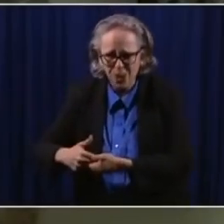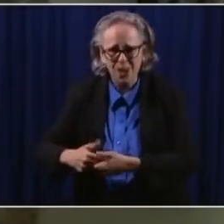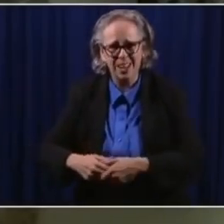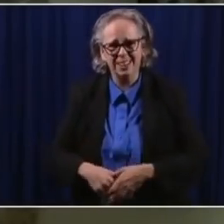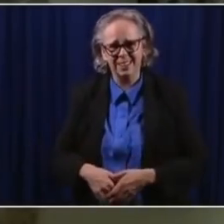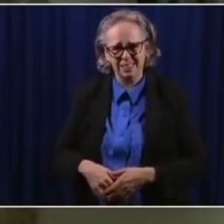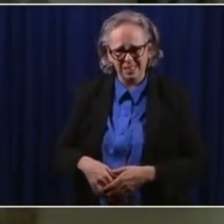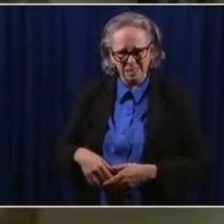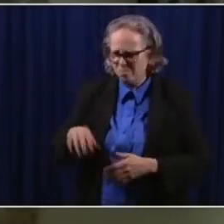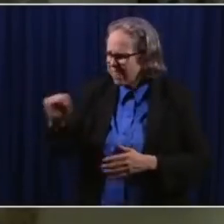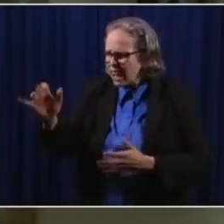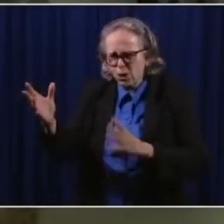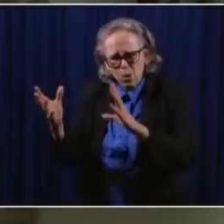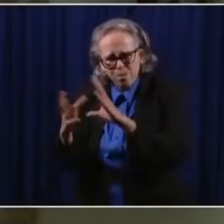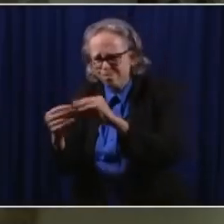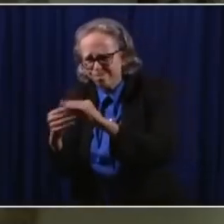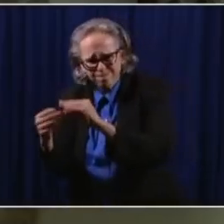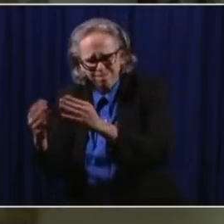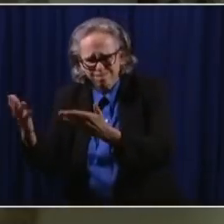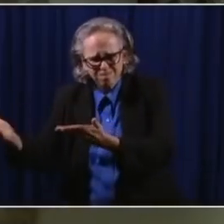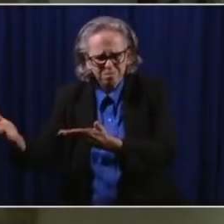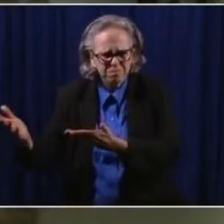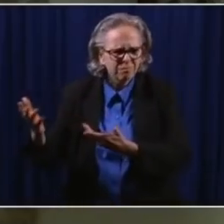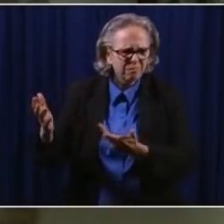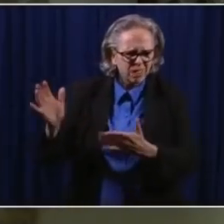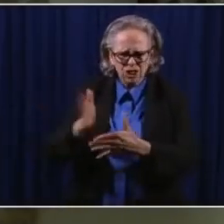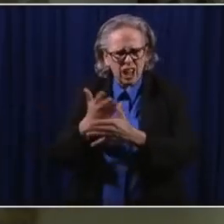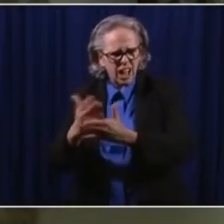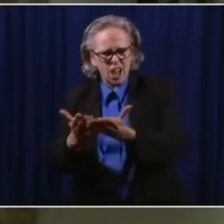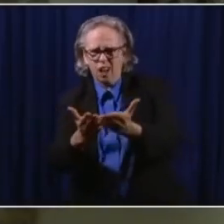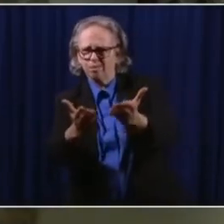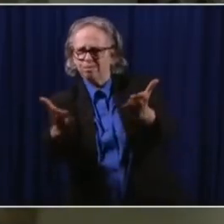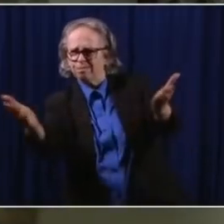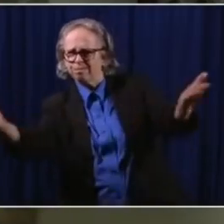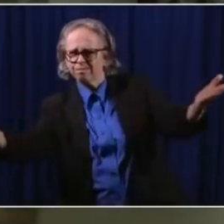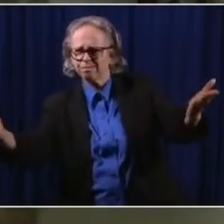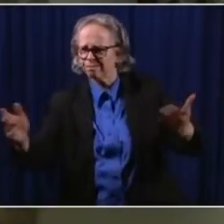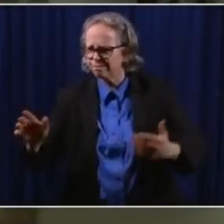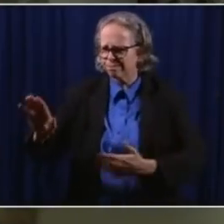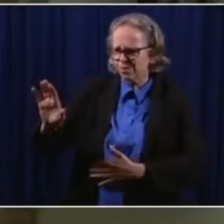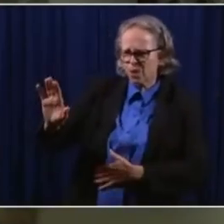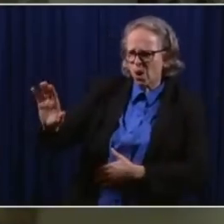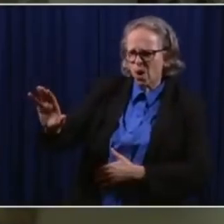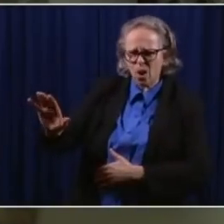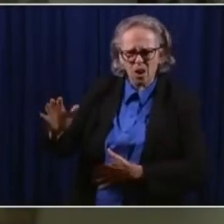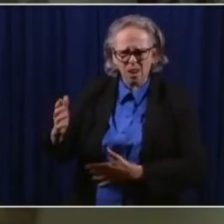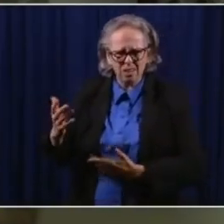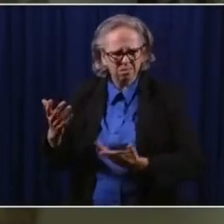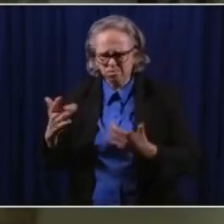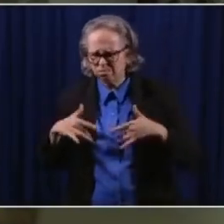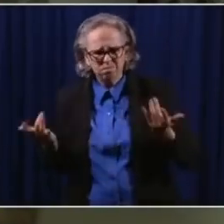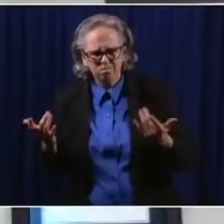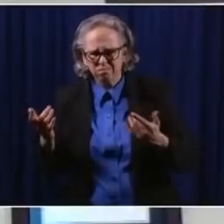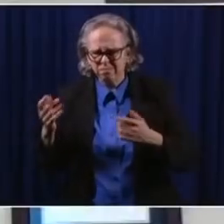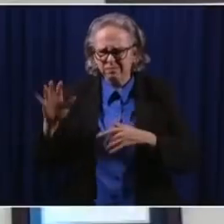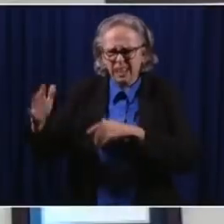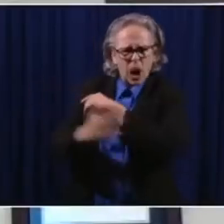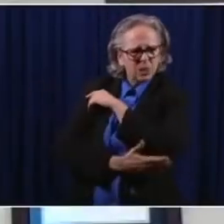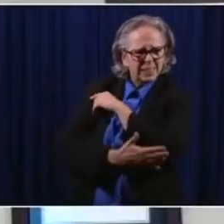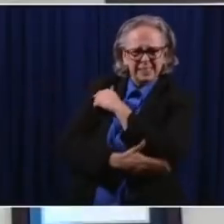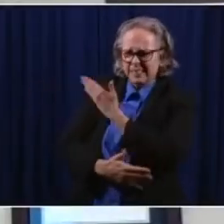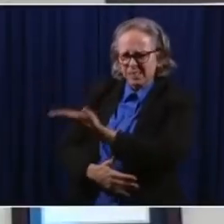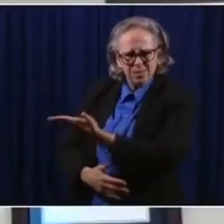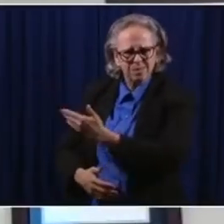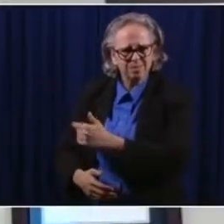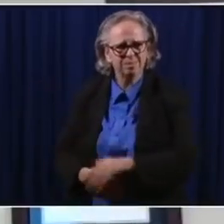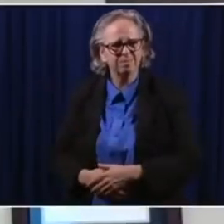of maybe give us, as Charlie did, can you kind of give us the rundown of where you